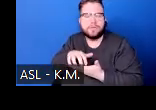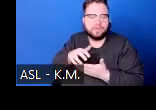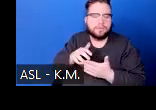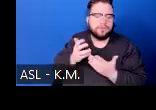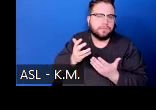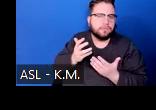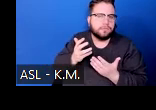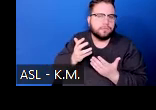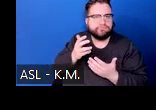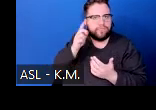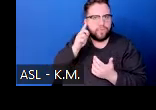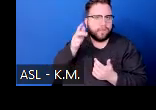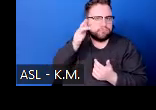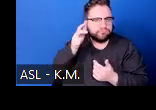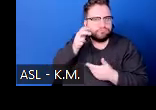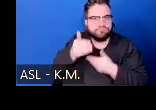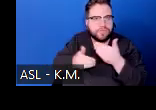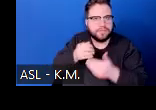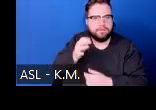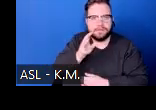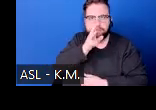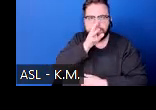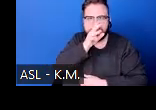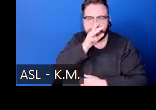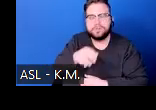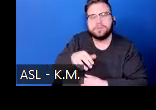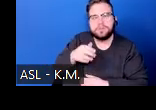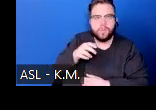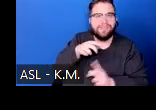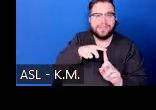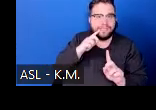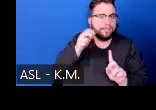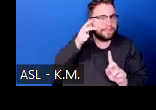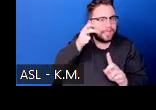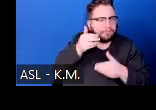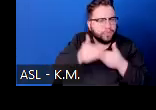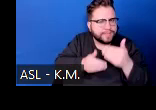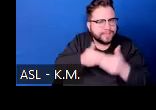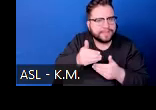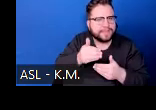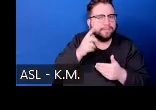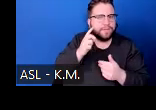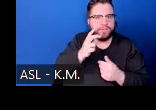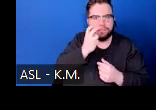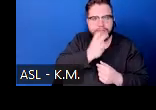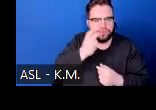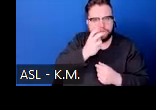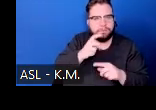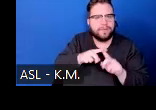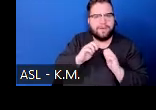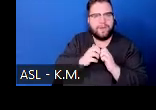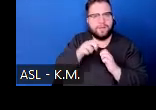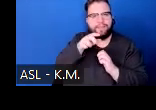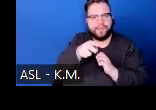speech. So that's the acoustic processing of the speech, but how does this feed back into this prediction story that I've been talking